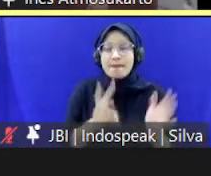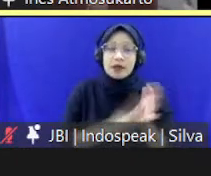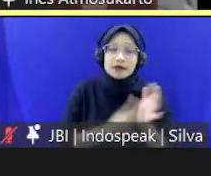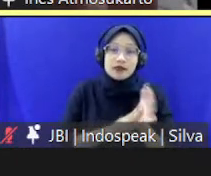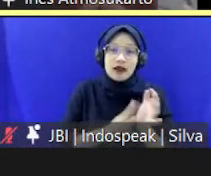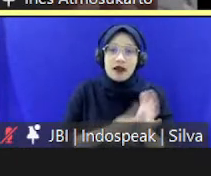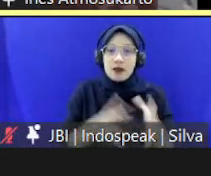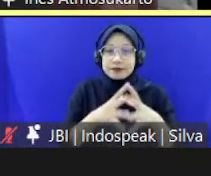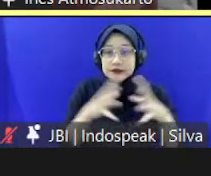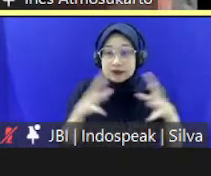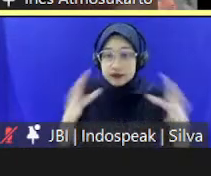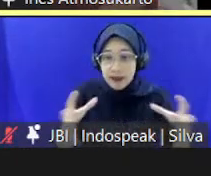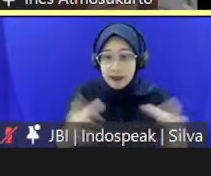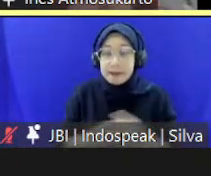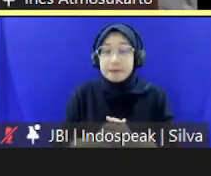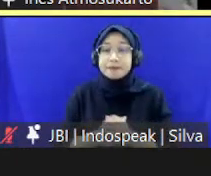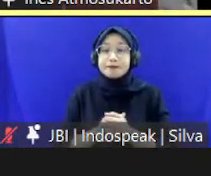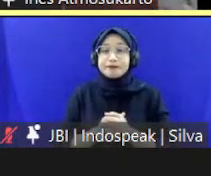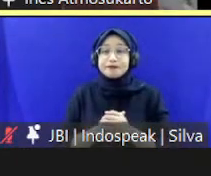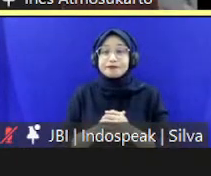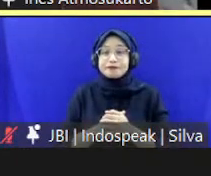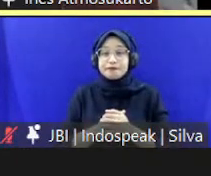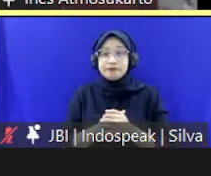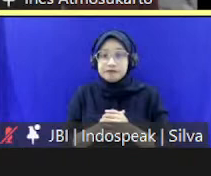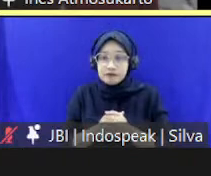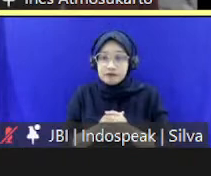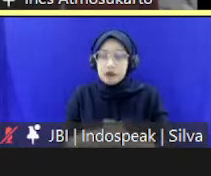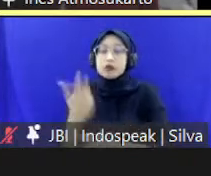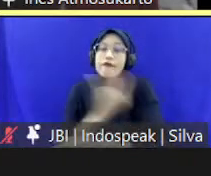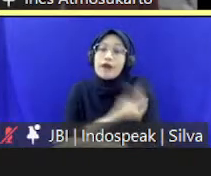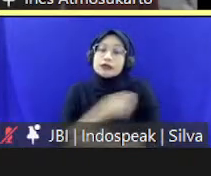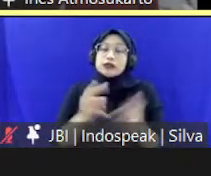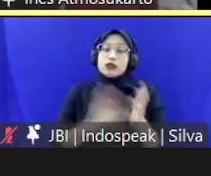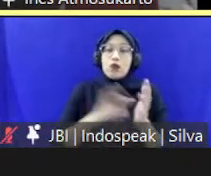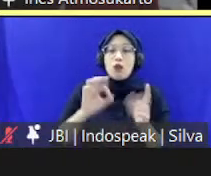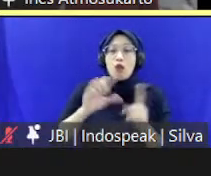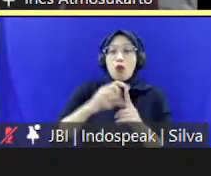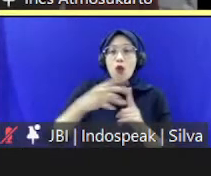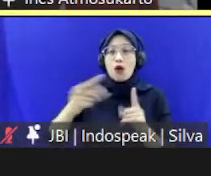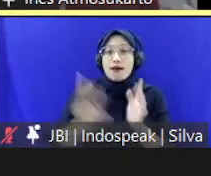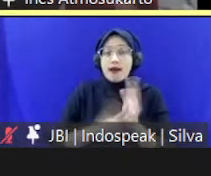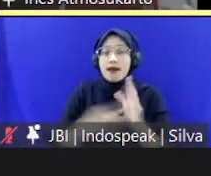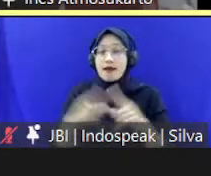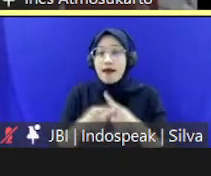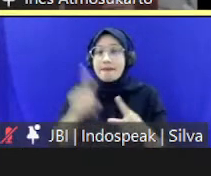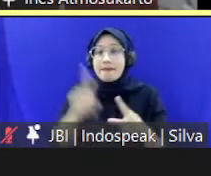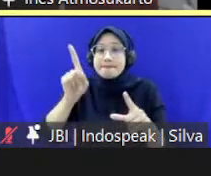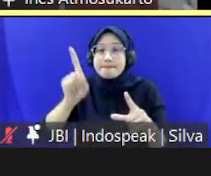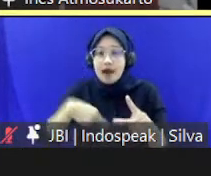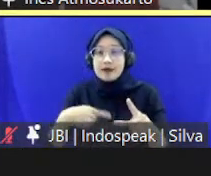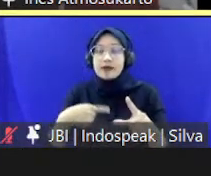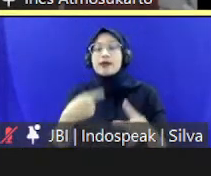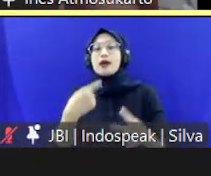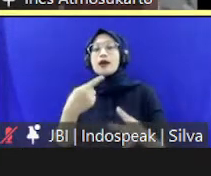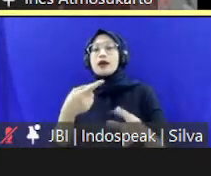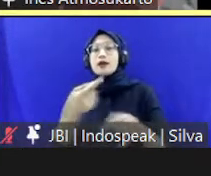were approved to be used as a booster for healthcare workers